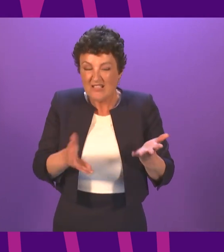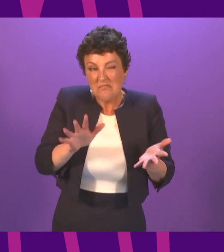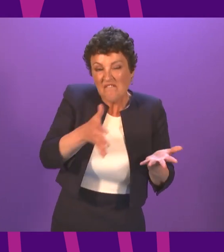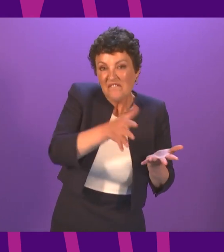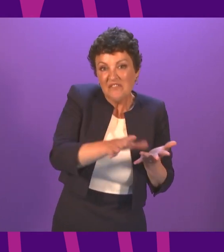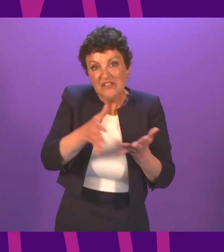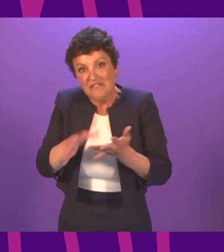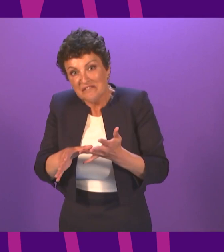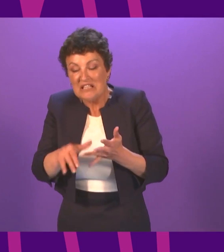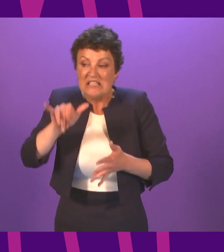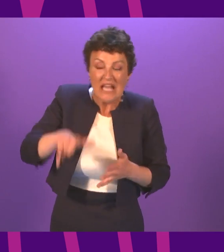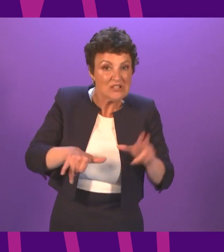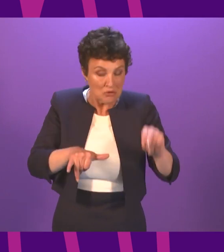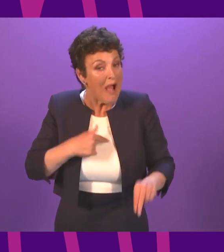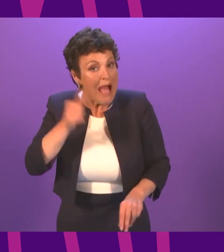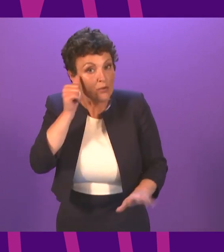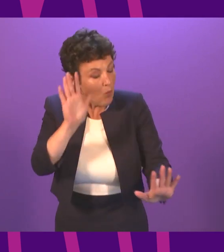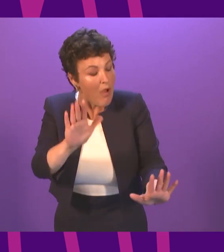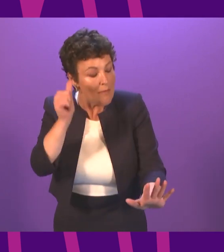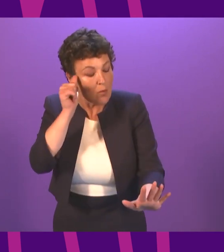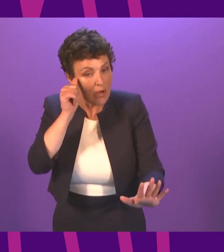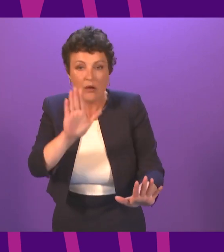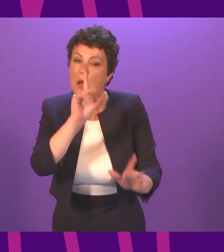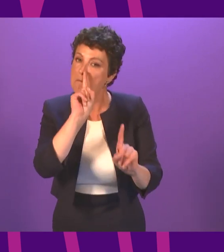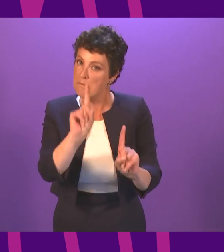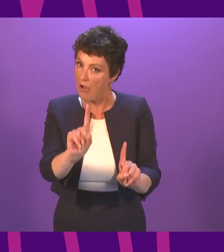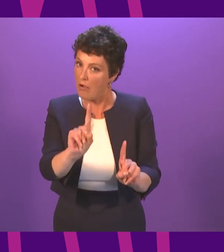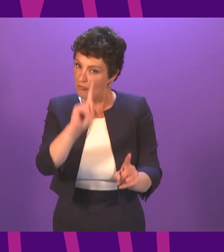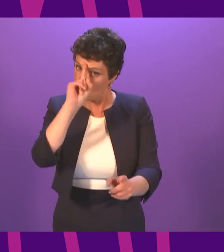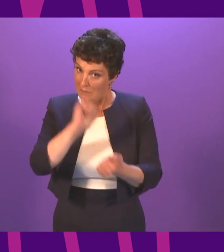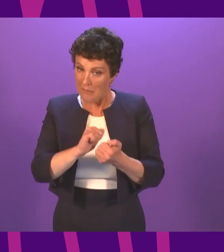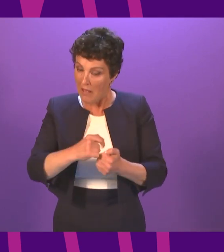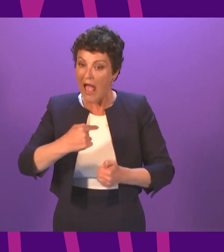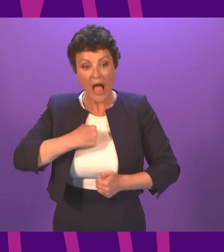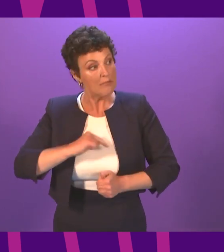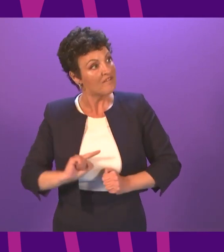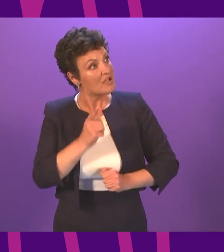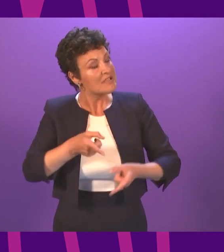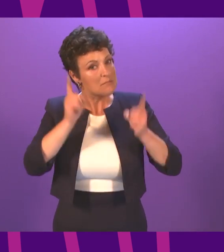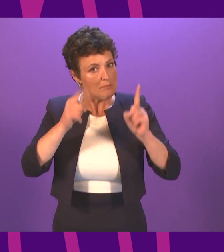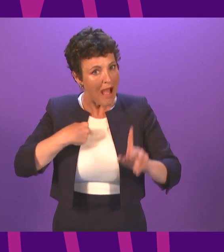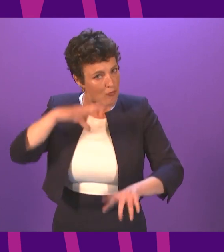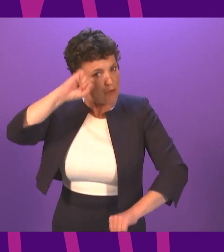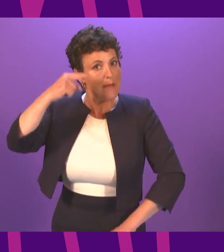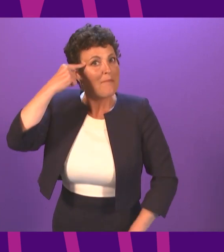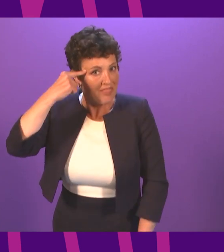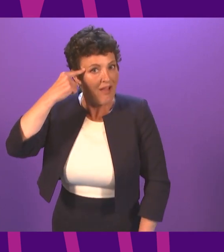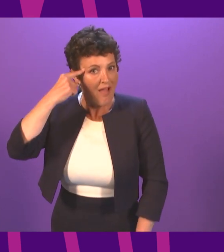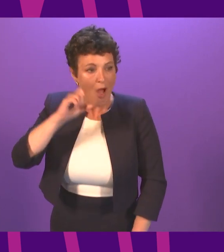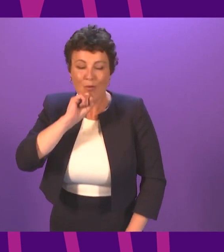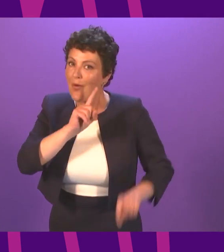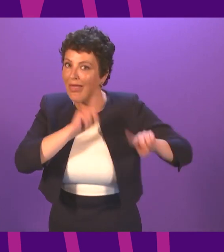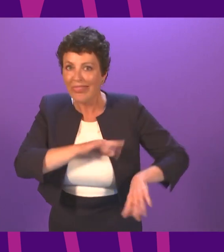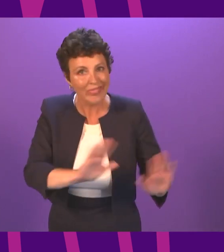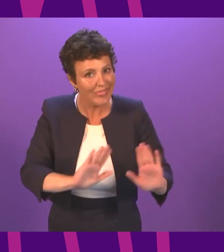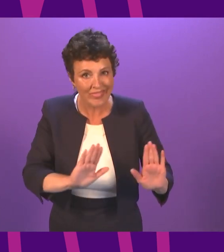My decisions as a First Minister for all of Scotland will always be mindful of that. But that should apply to all of us.